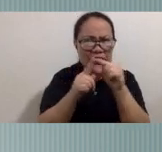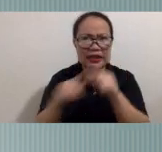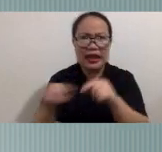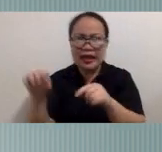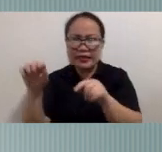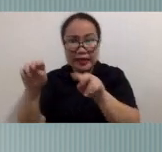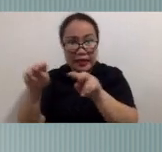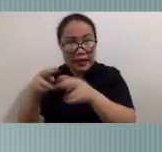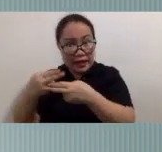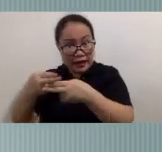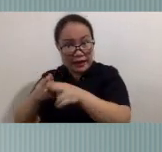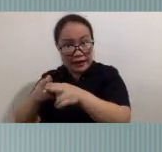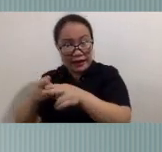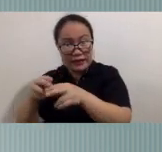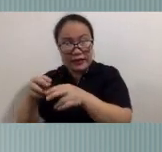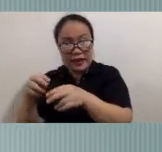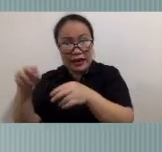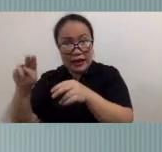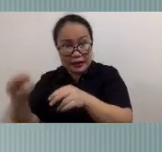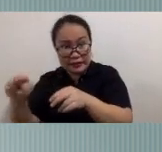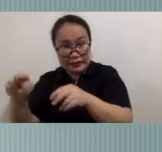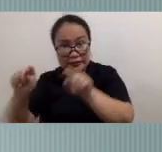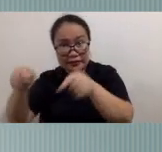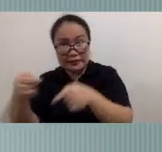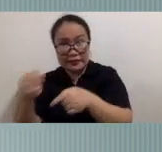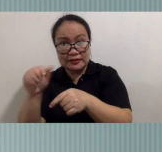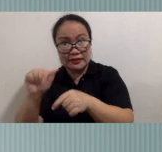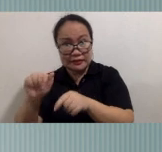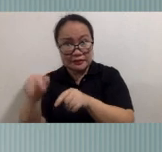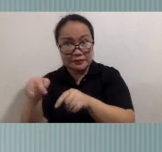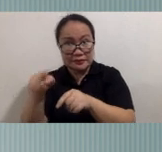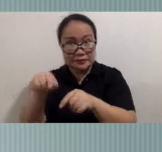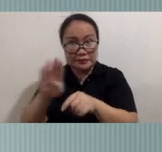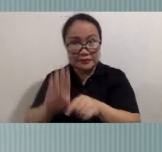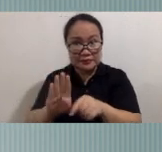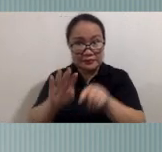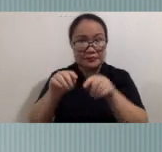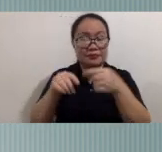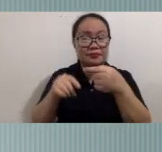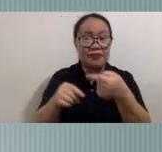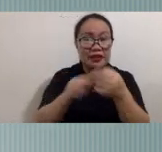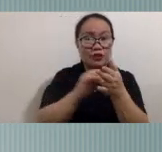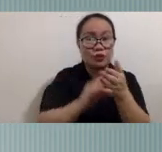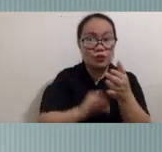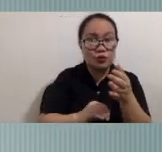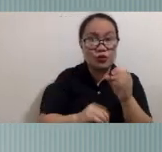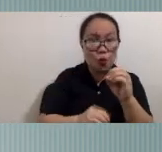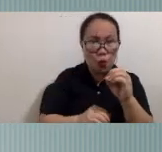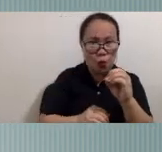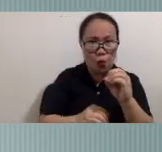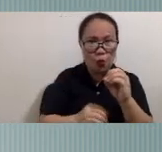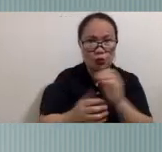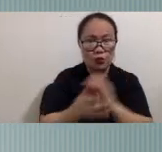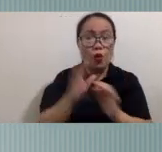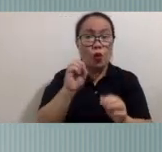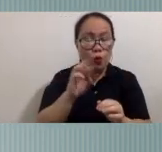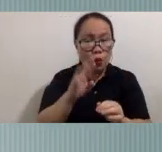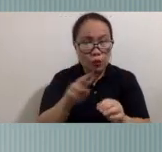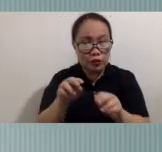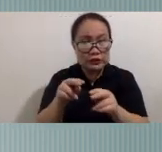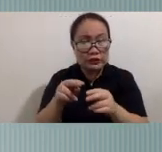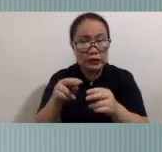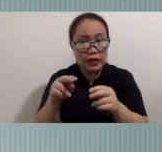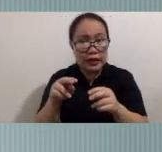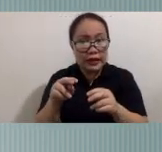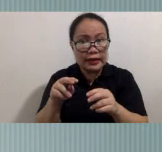therefore, this is the cardinality of the intersection of A and B minus O. Or pwede rin